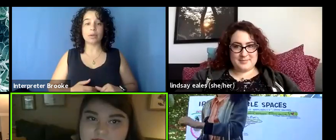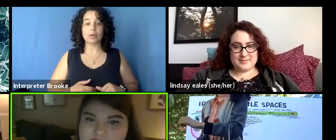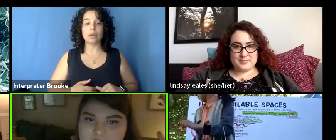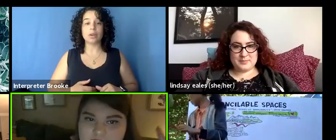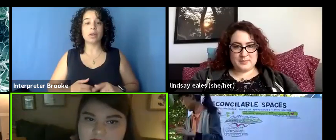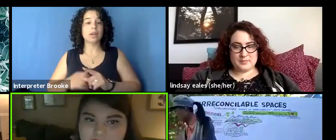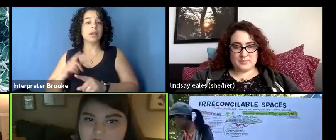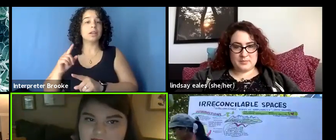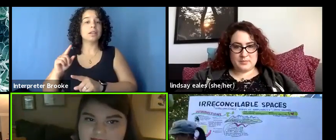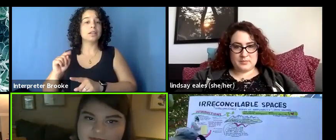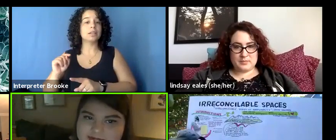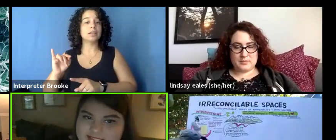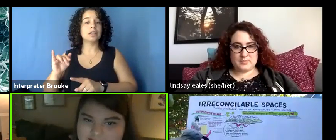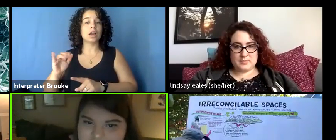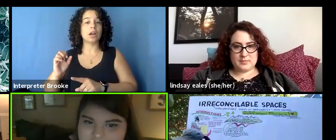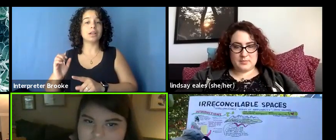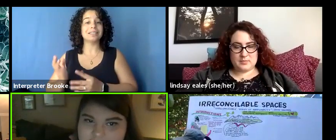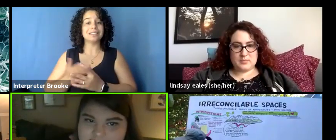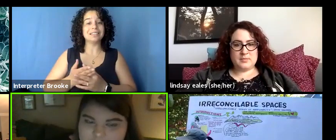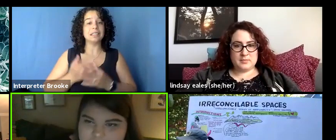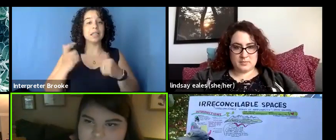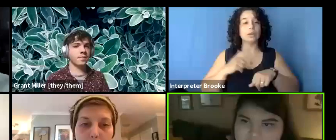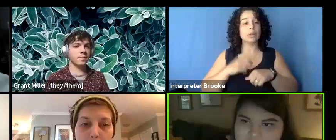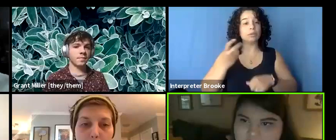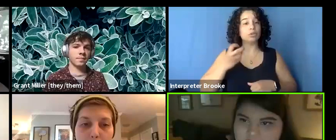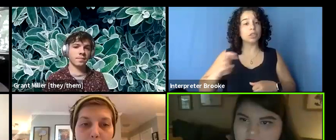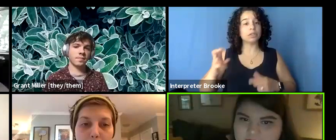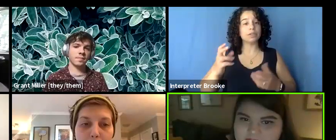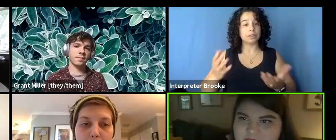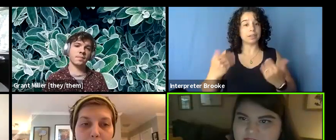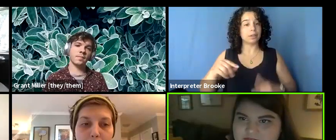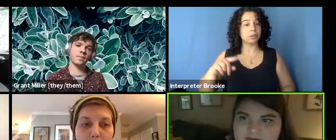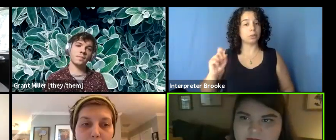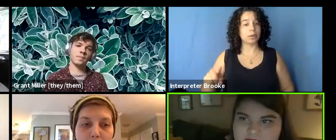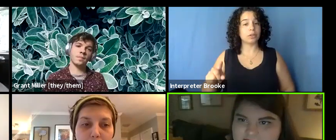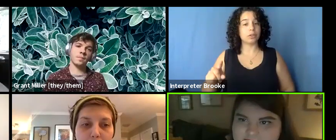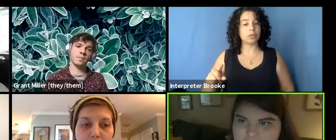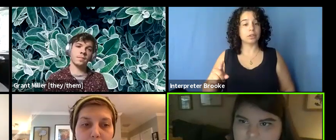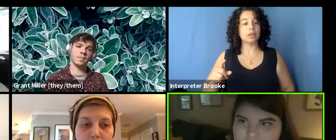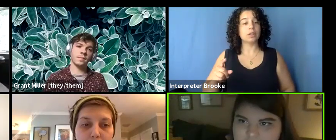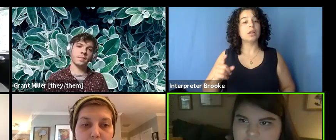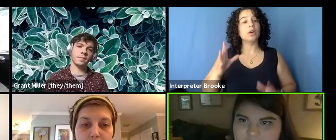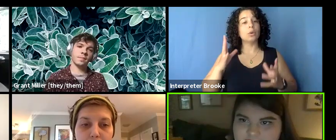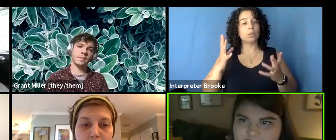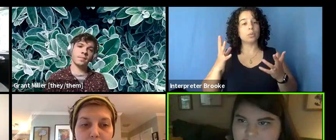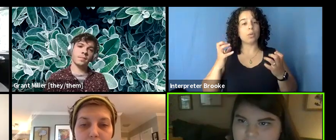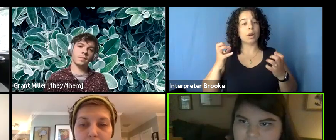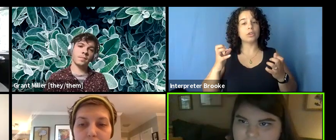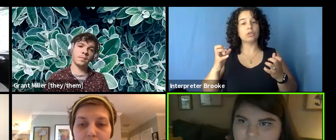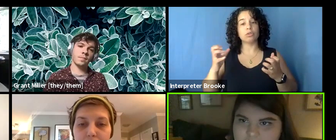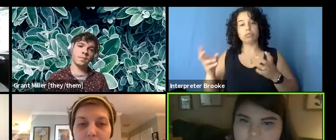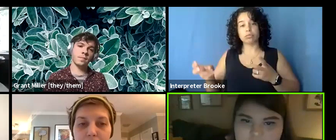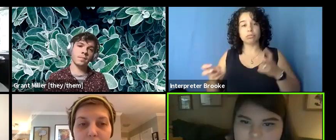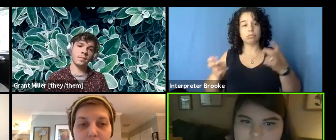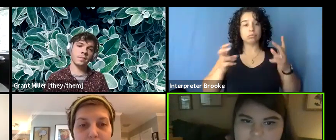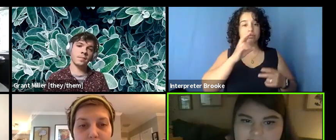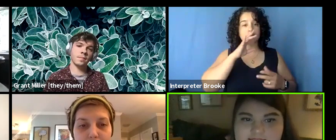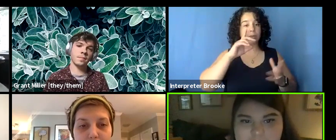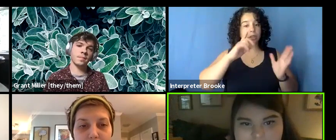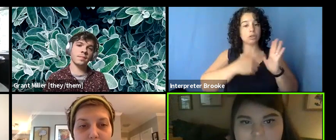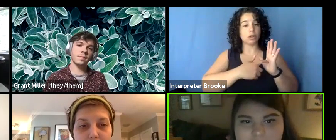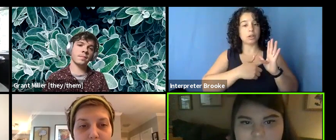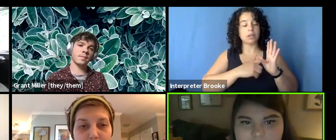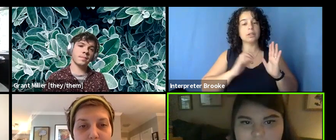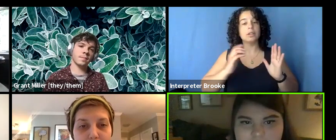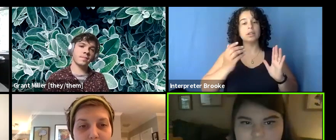as we're in this moment of pause and transition to the next portion, we just want to verbalize and acknowledge that one of our dear collaborators, Carmen, has